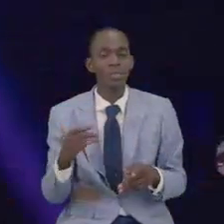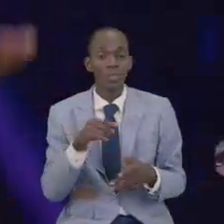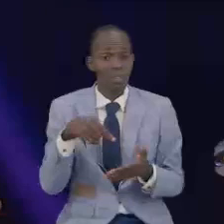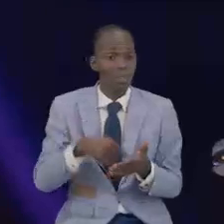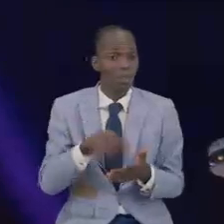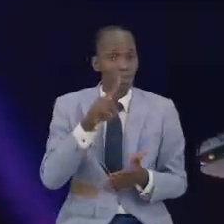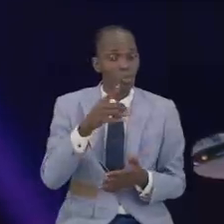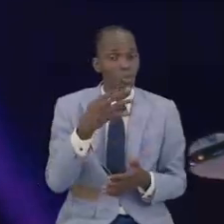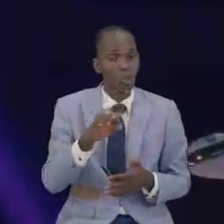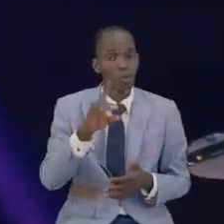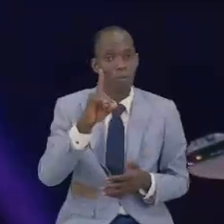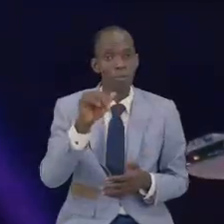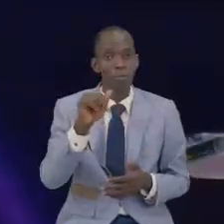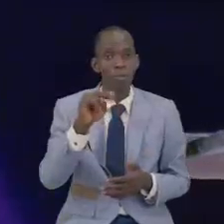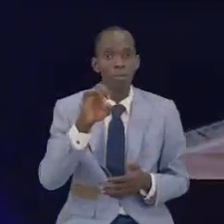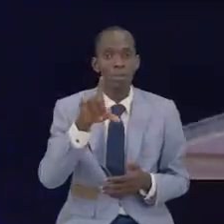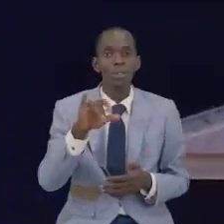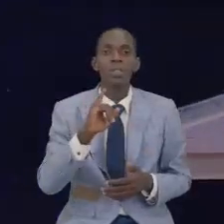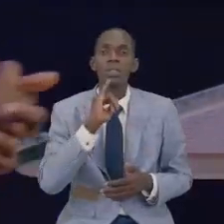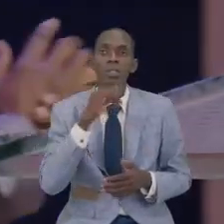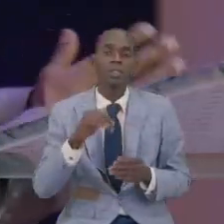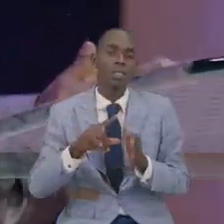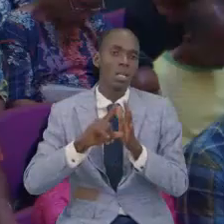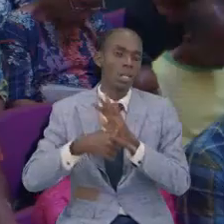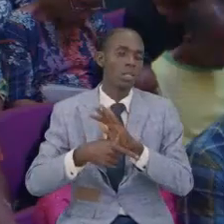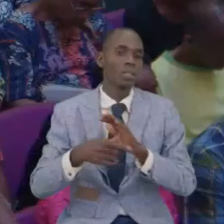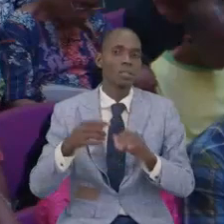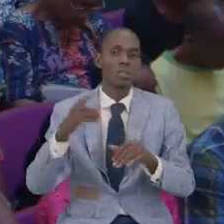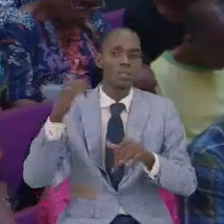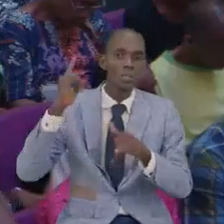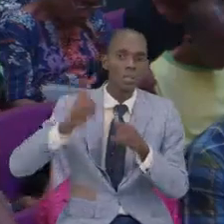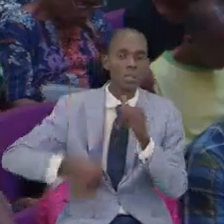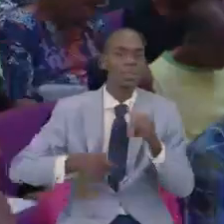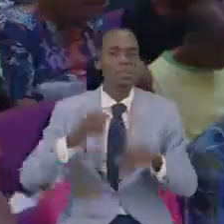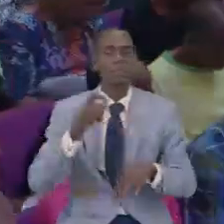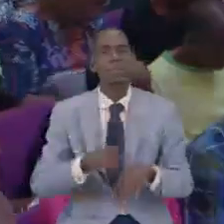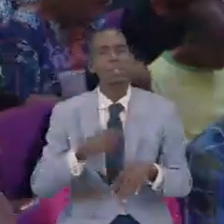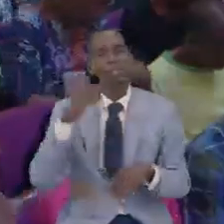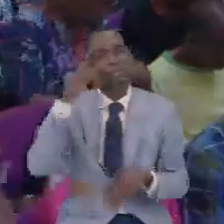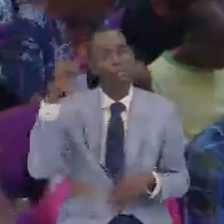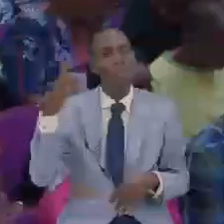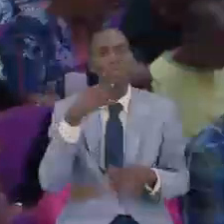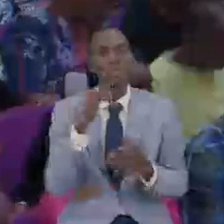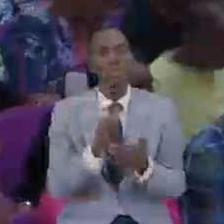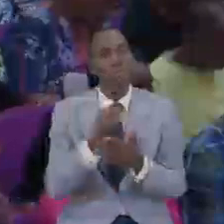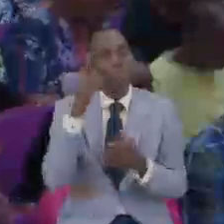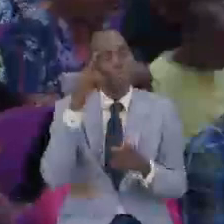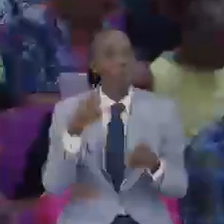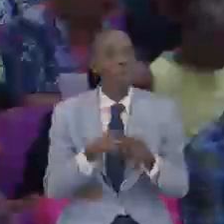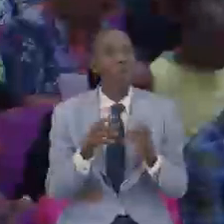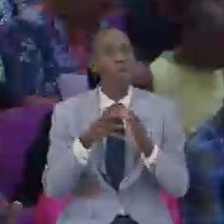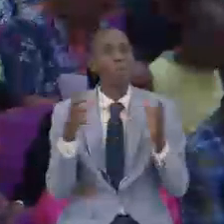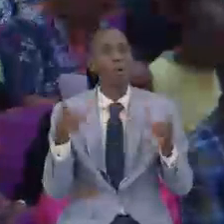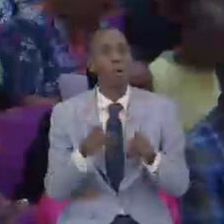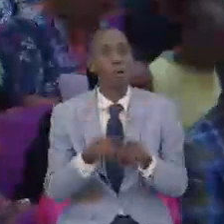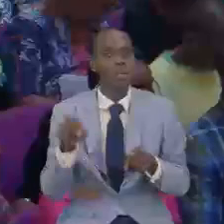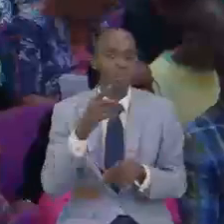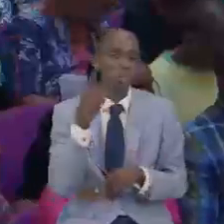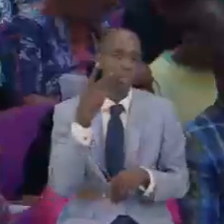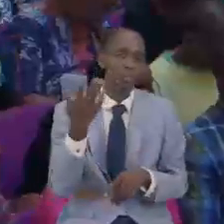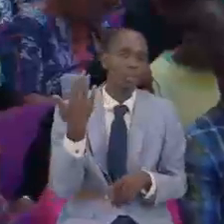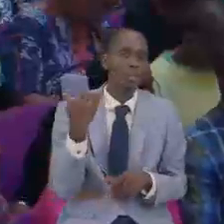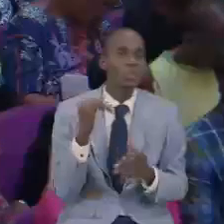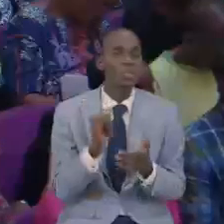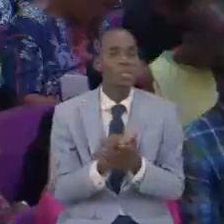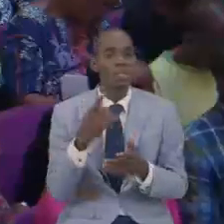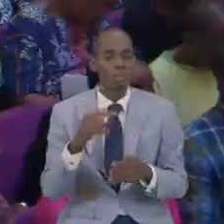eschatology. Look at verse 45. In verse 45, it says, for as much as thou sawest that